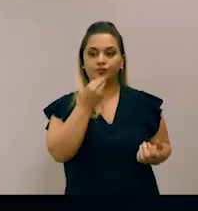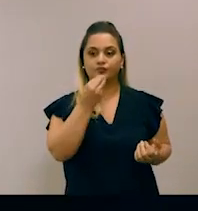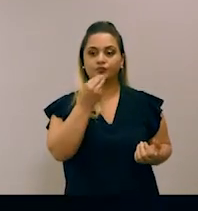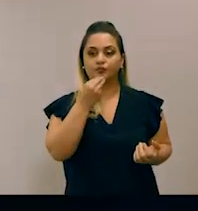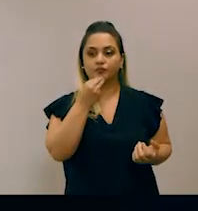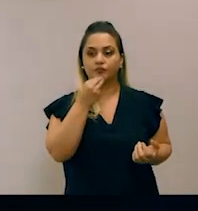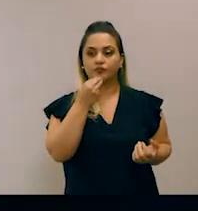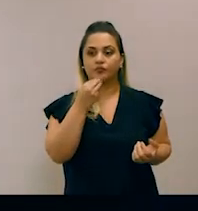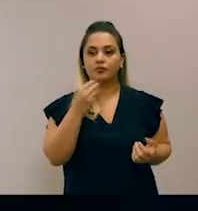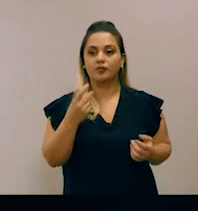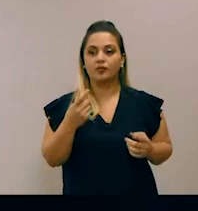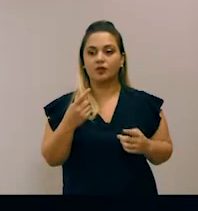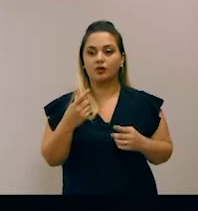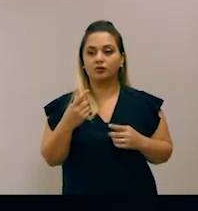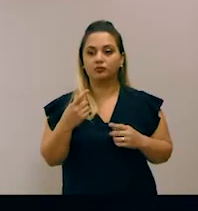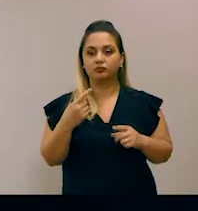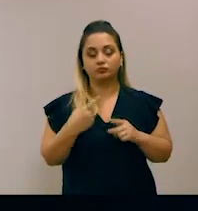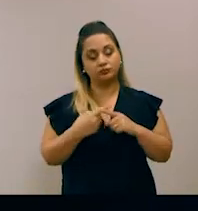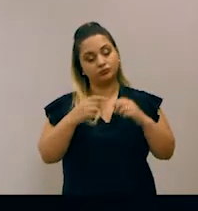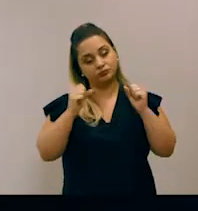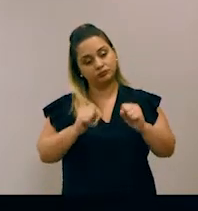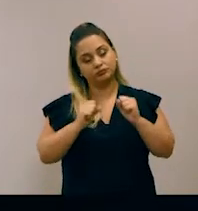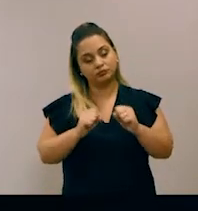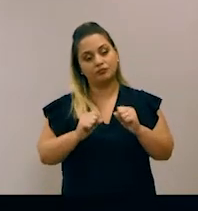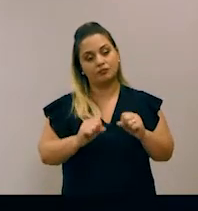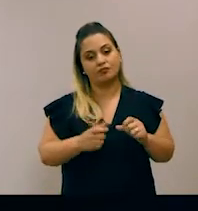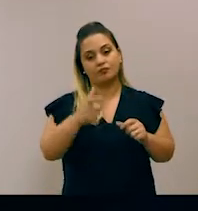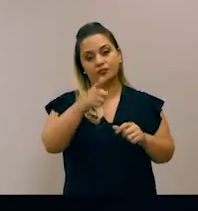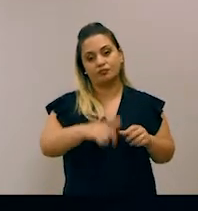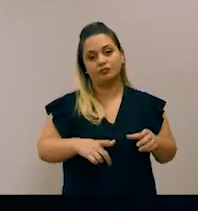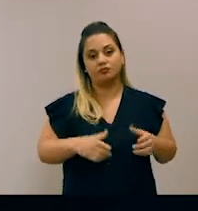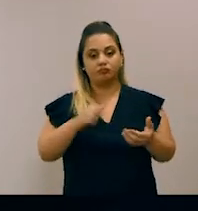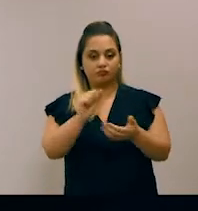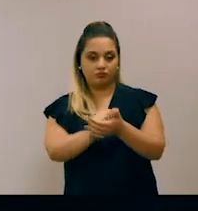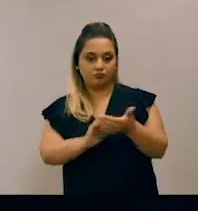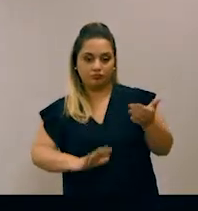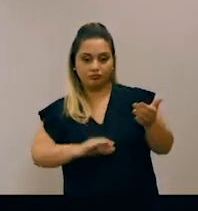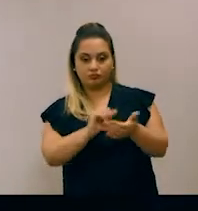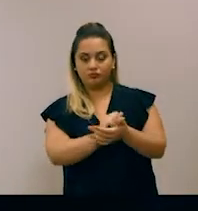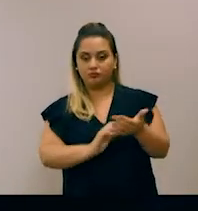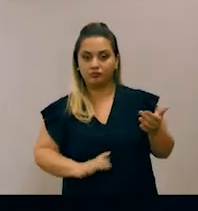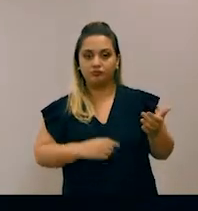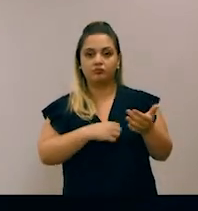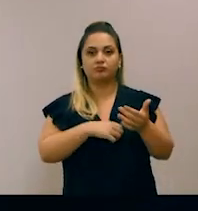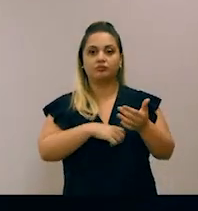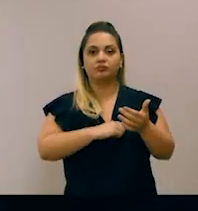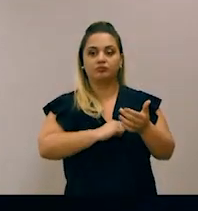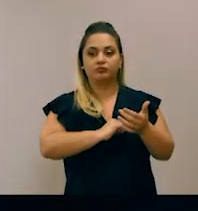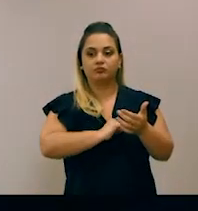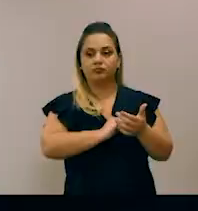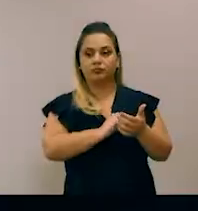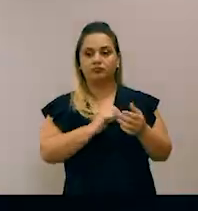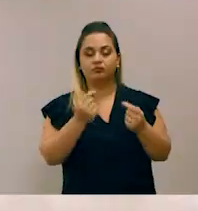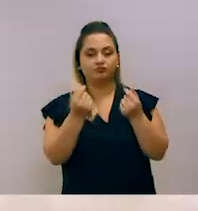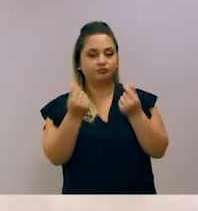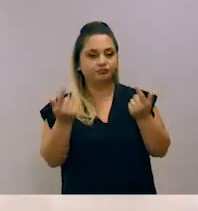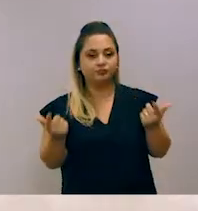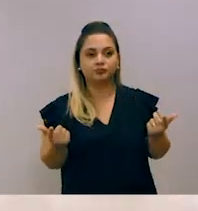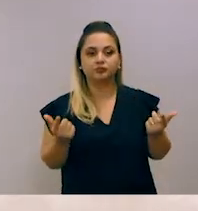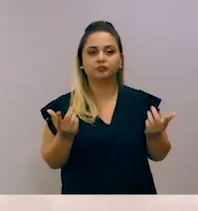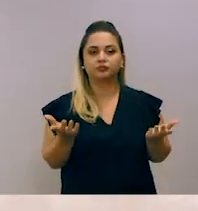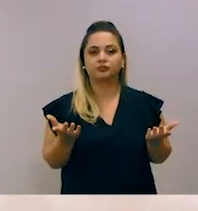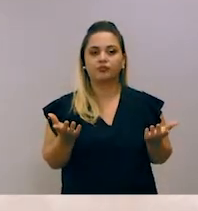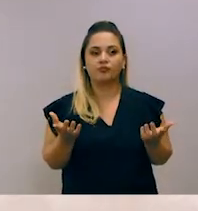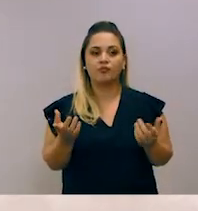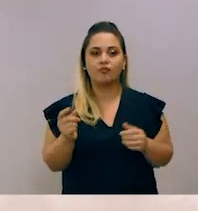opportunity cost, because the people who are doing this correction could be doing other activities. The financial cost, of course, obviously.